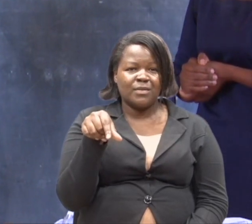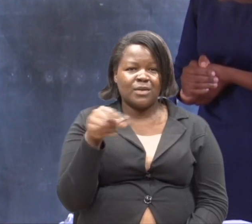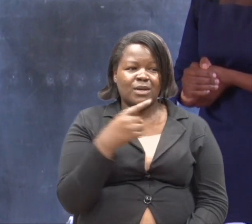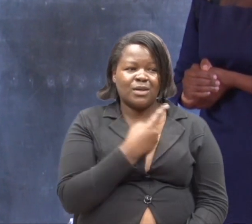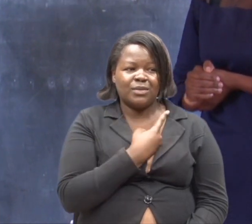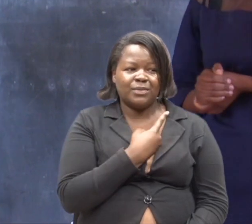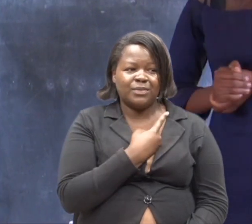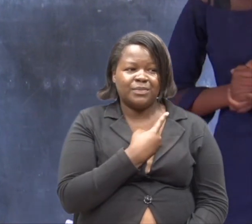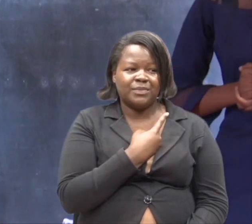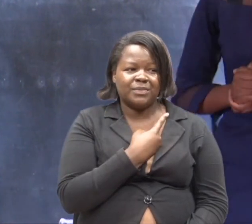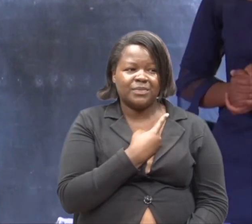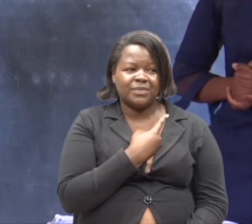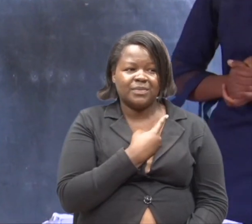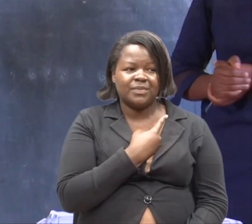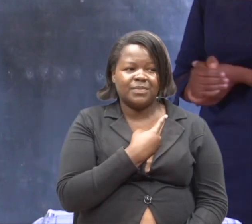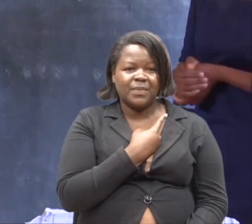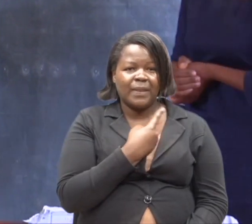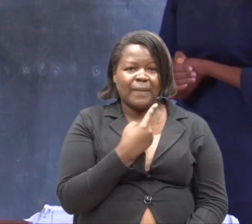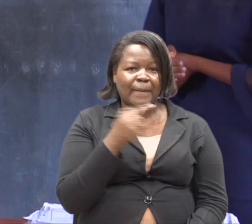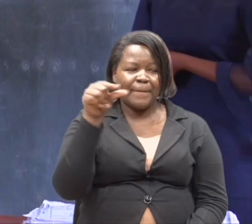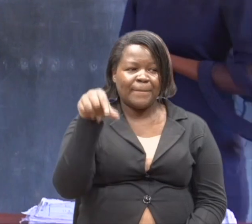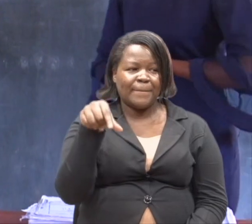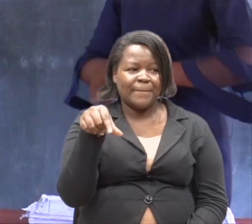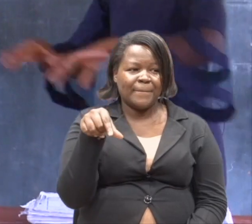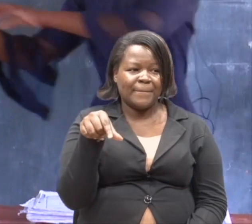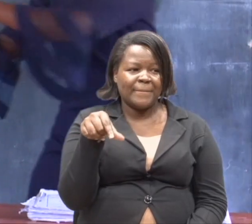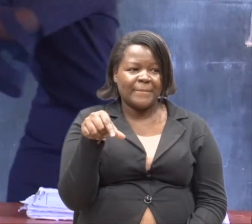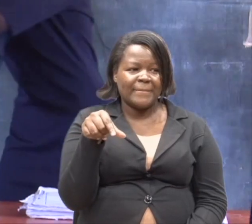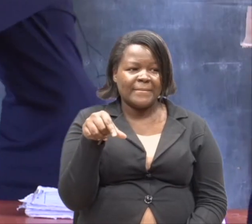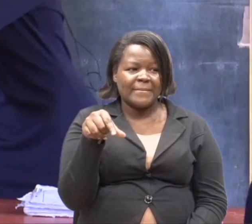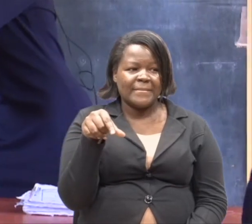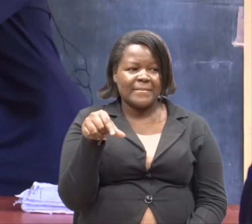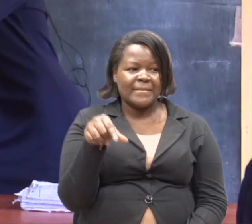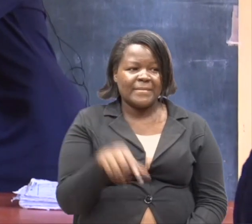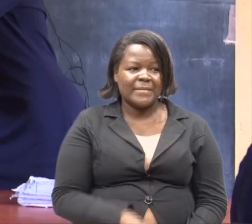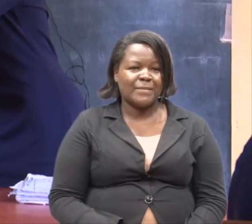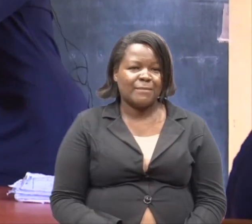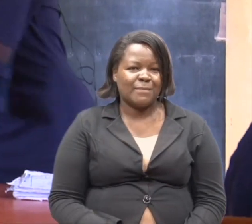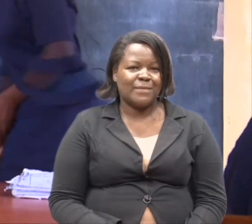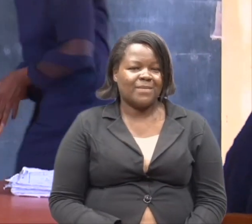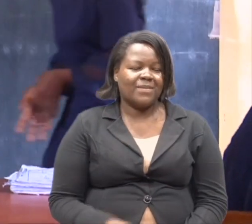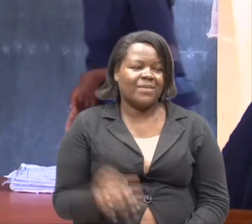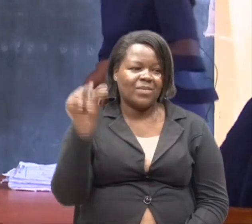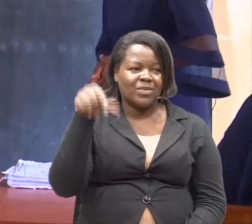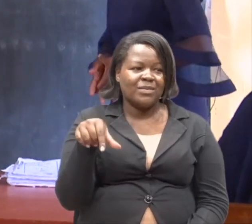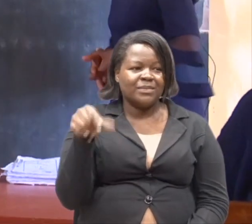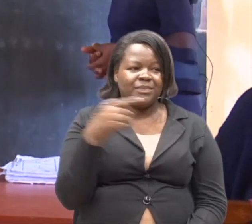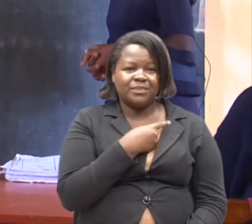Q. Q. Q. You don't do this? No. Q. Uh-huh. If I'm okay. Q.